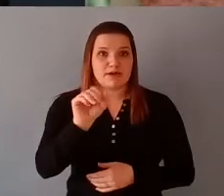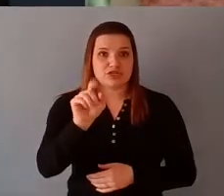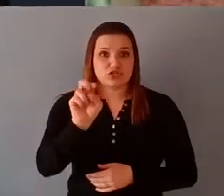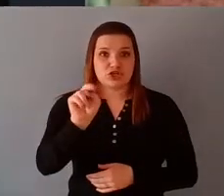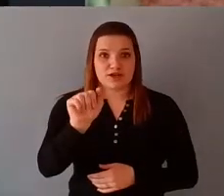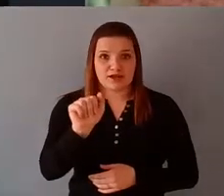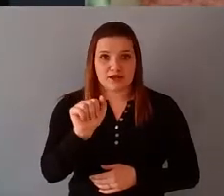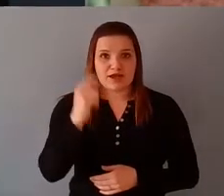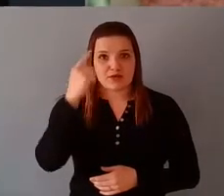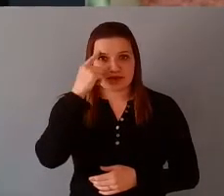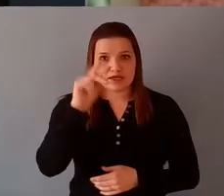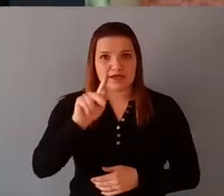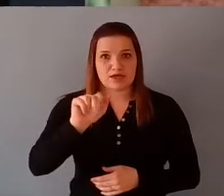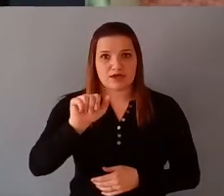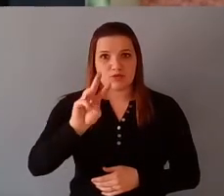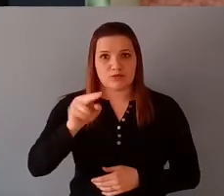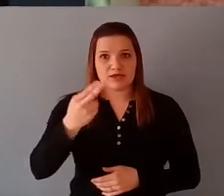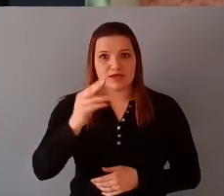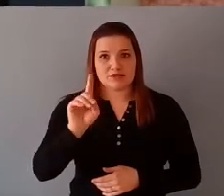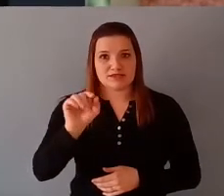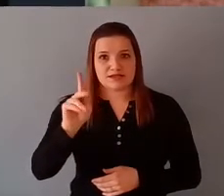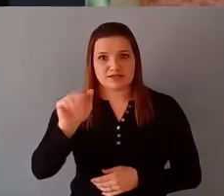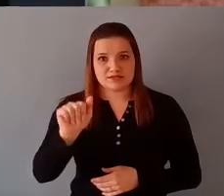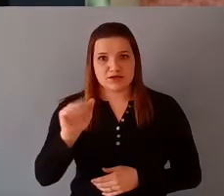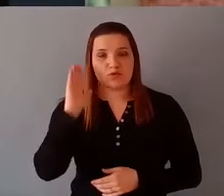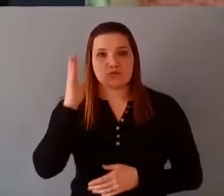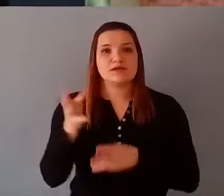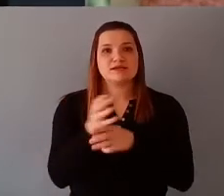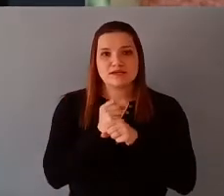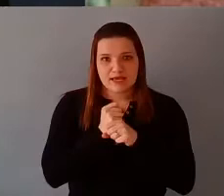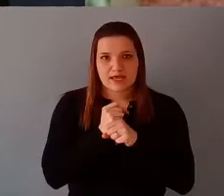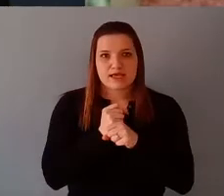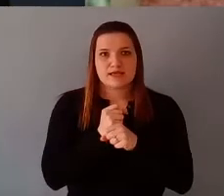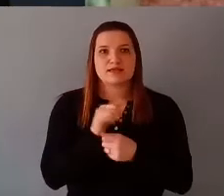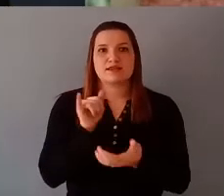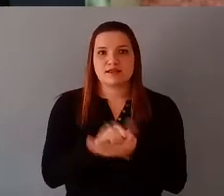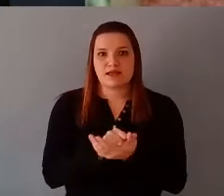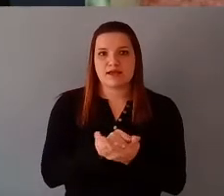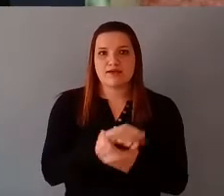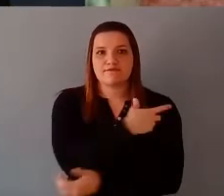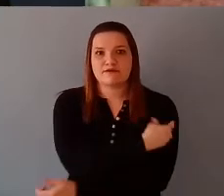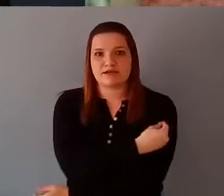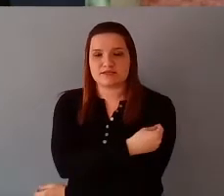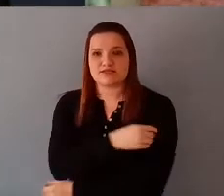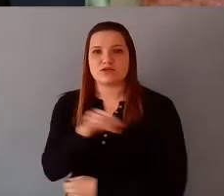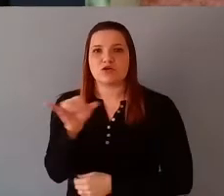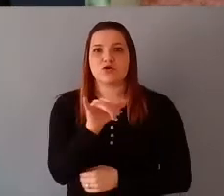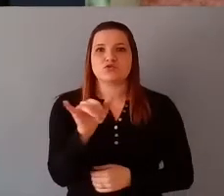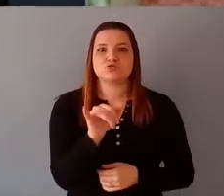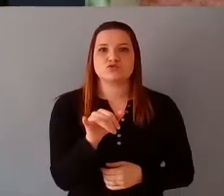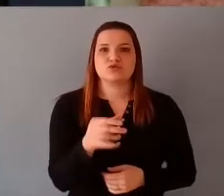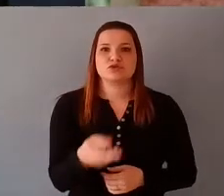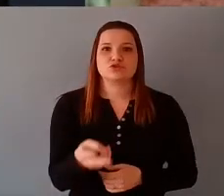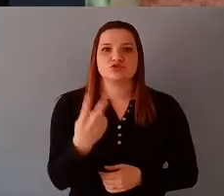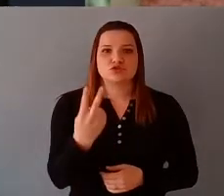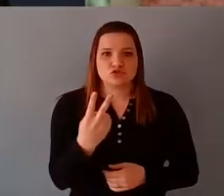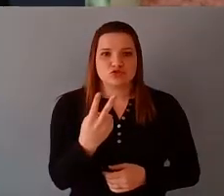Quia Delta will receive an allocation of that vaccine. It also is a